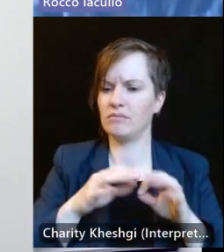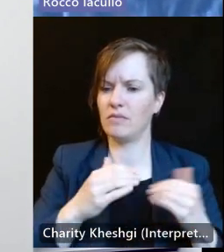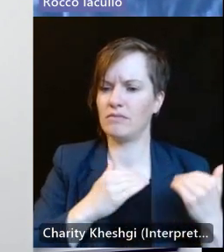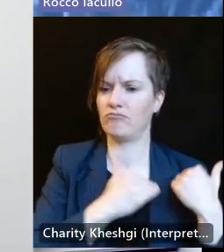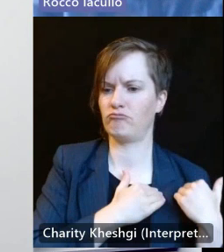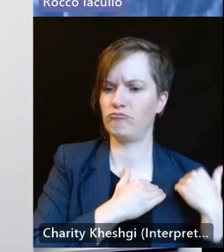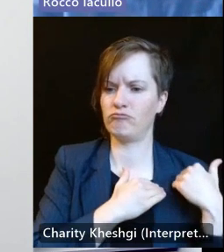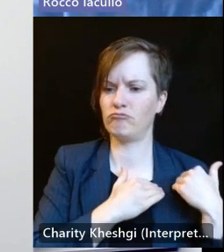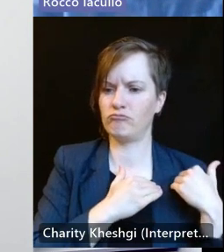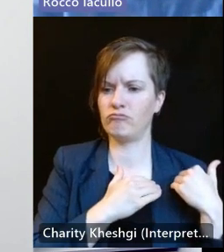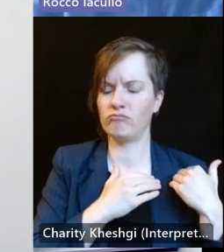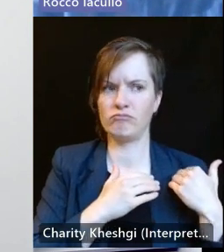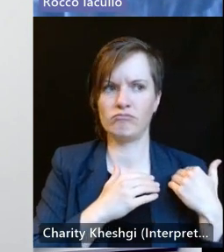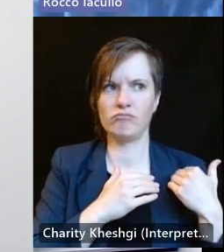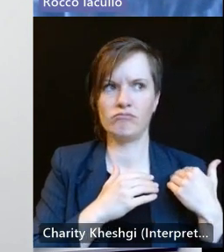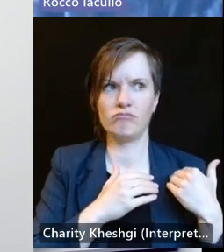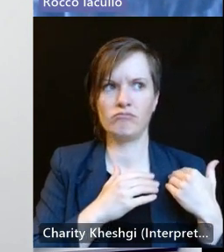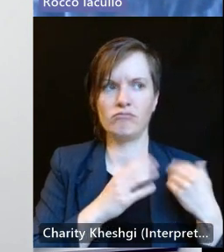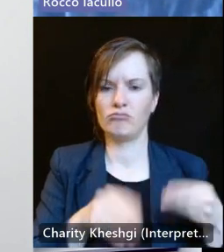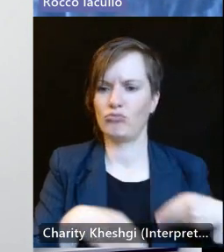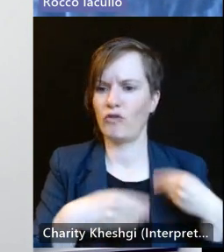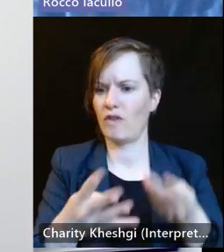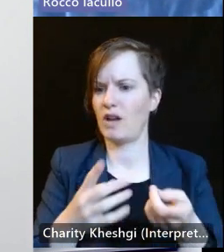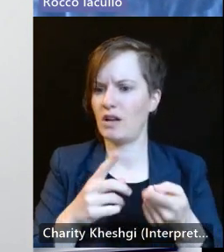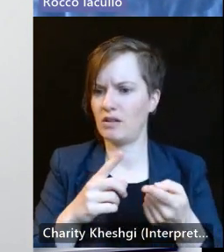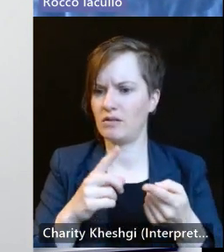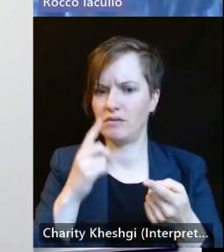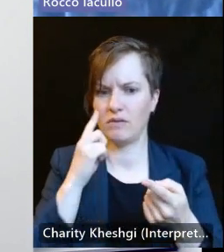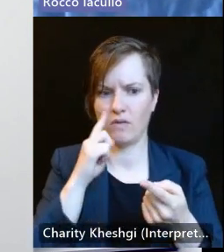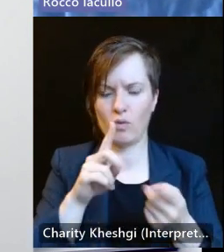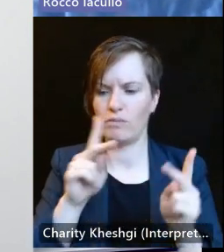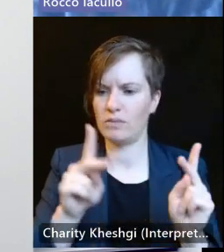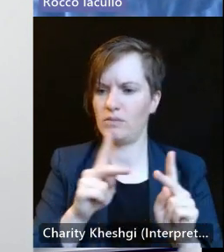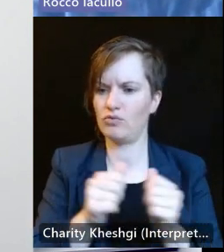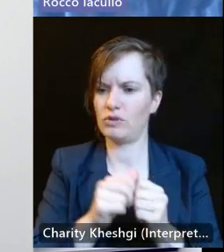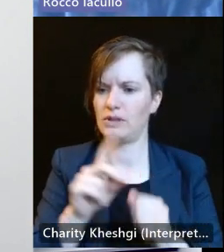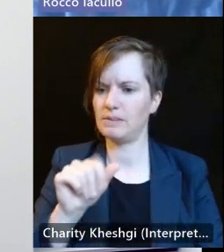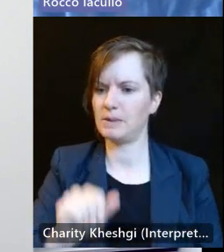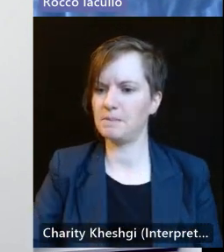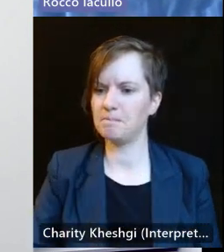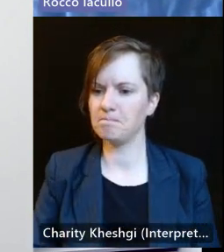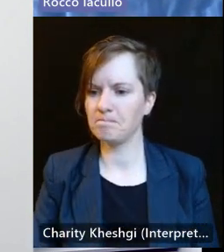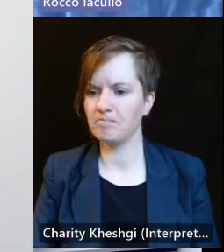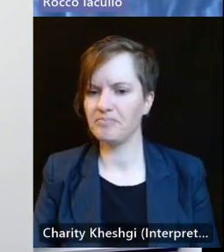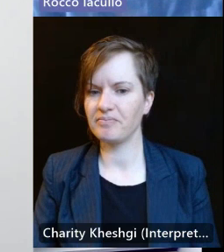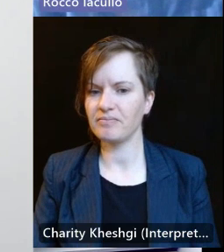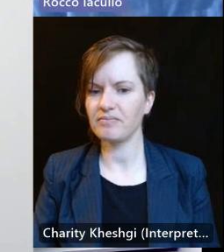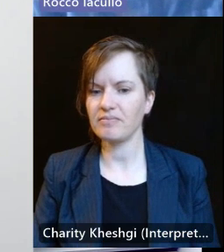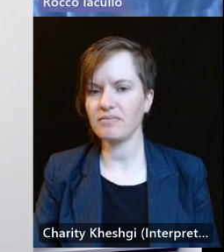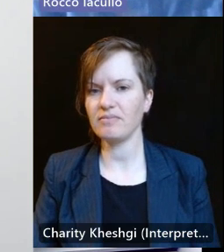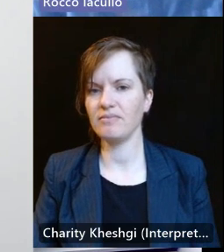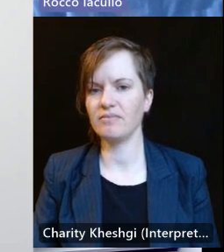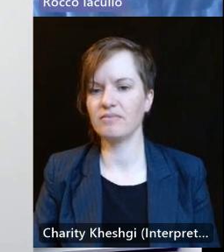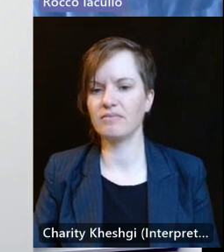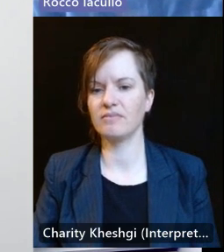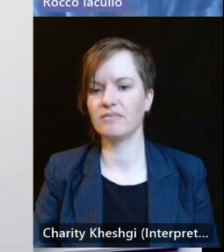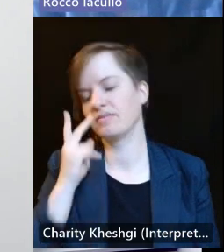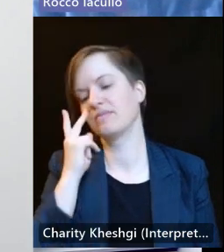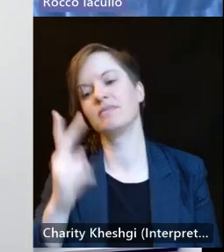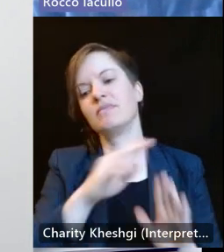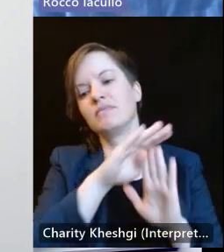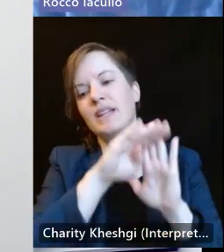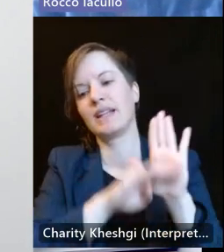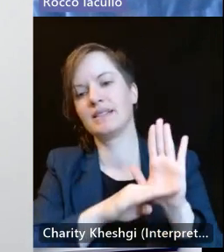for people with disabilities. As you see the list here, we'll be